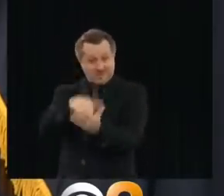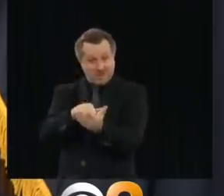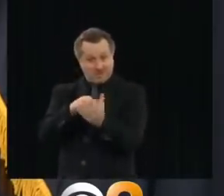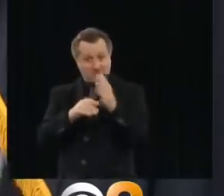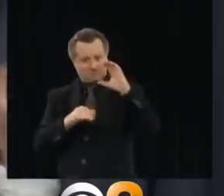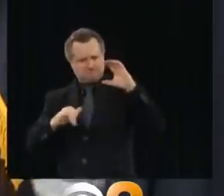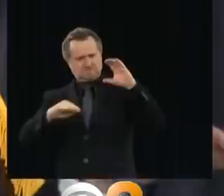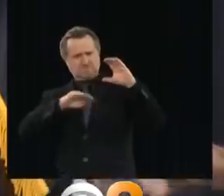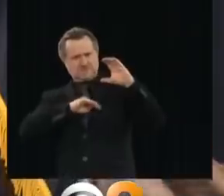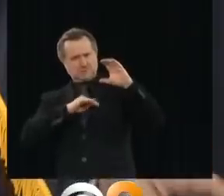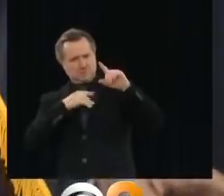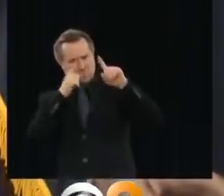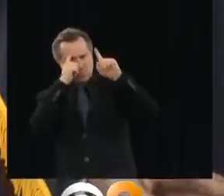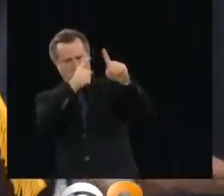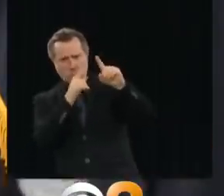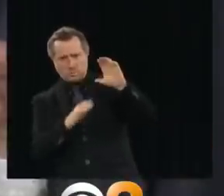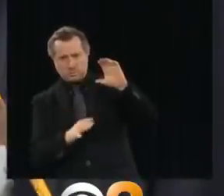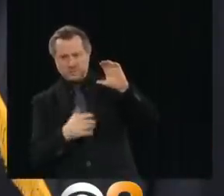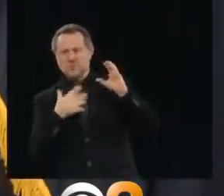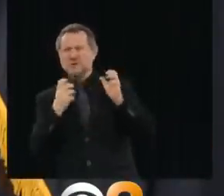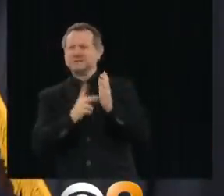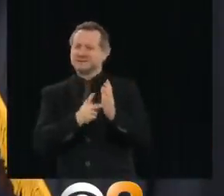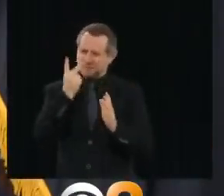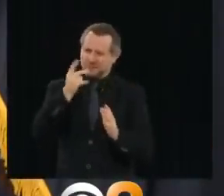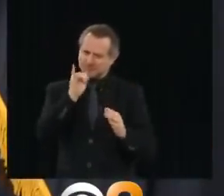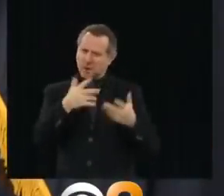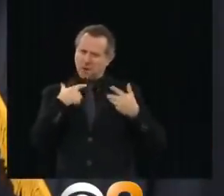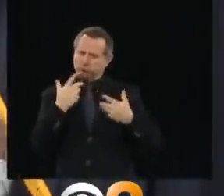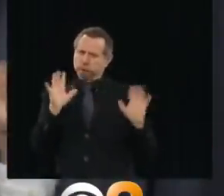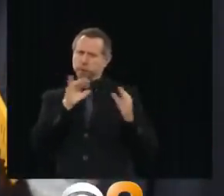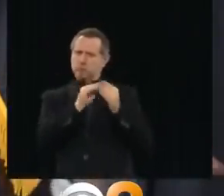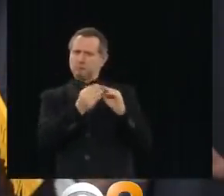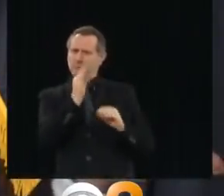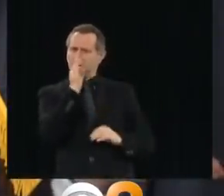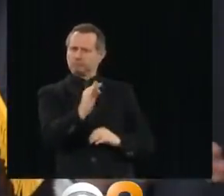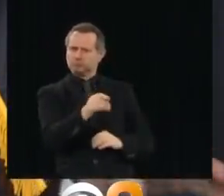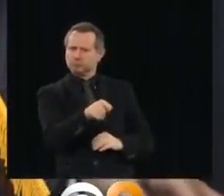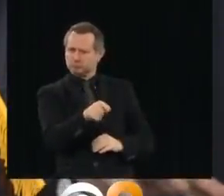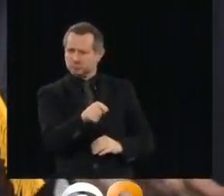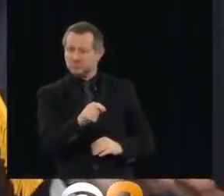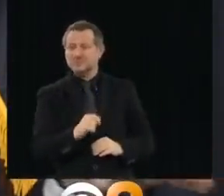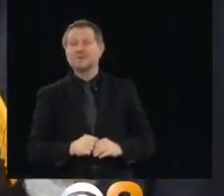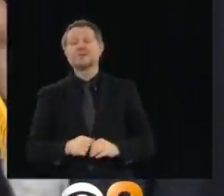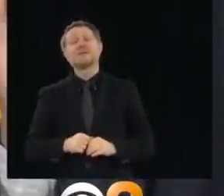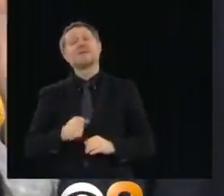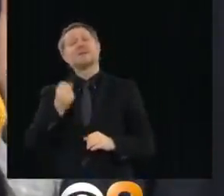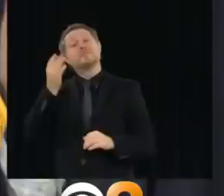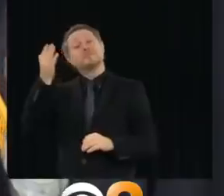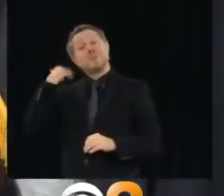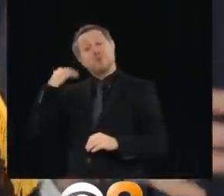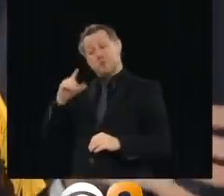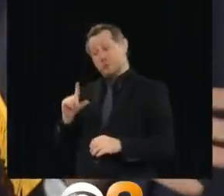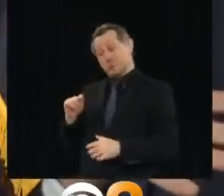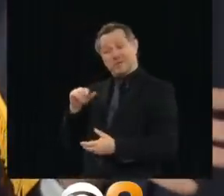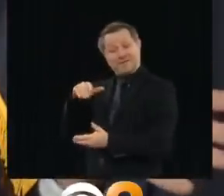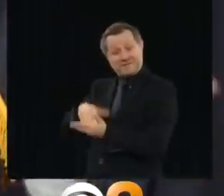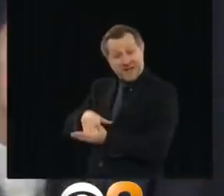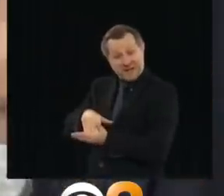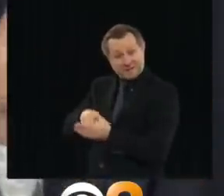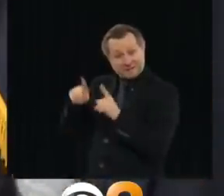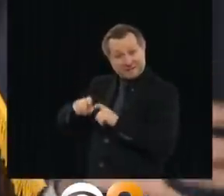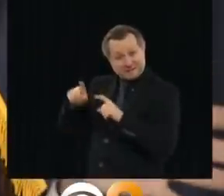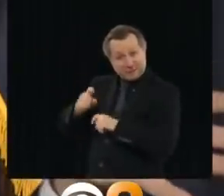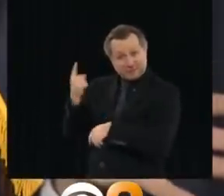of saying we were going to double our ability to test, right? We were at 20. I met